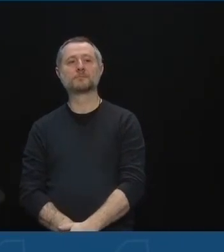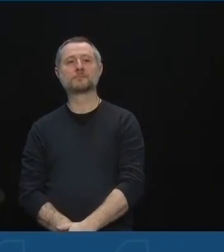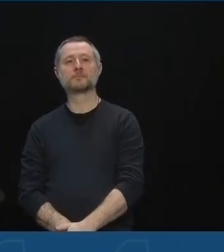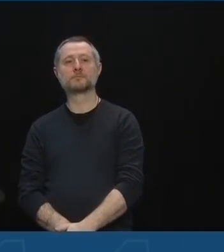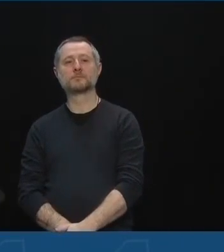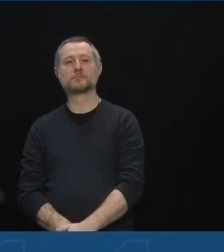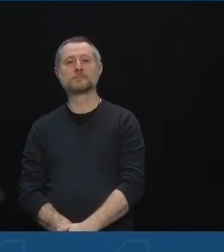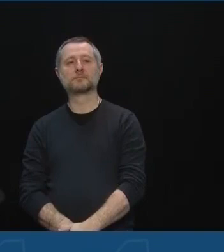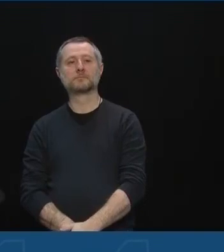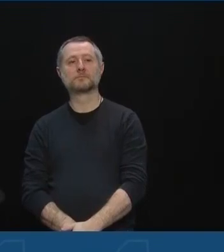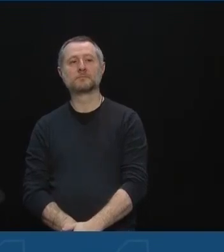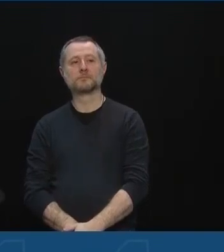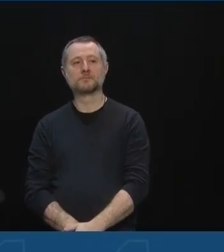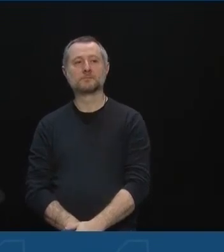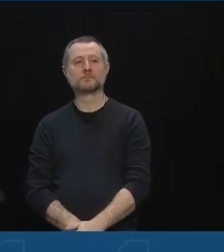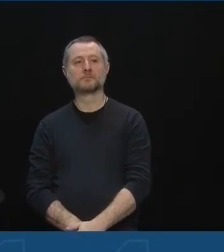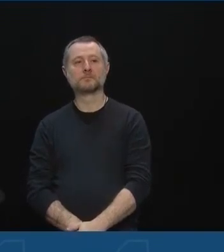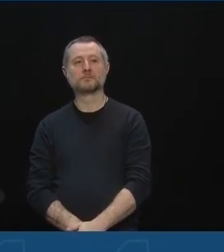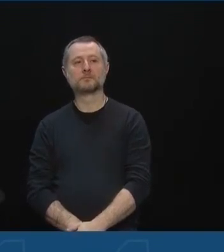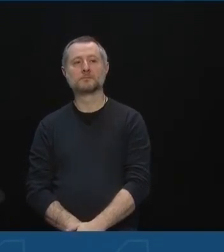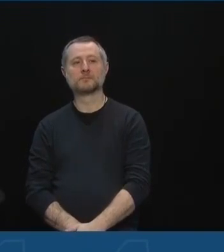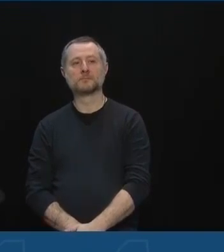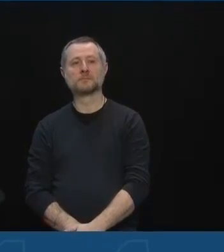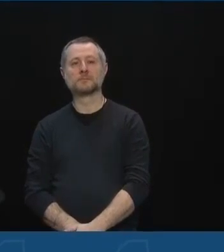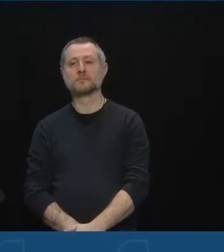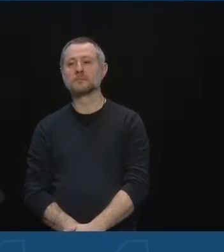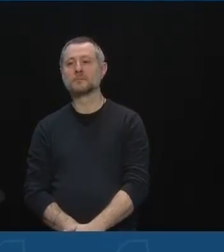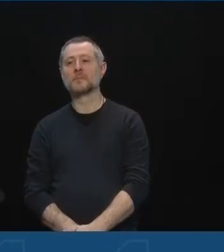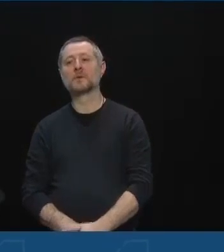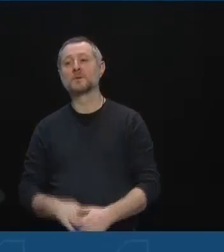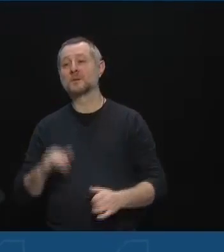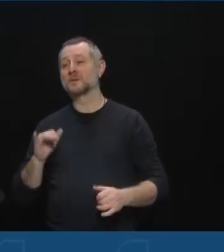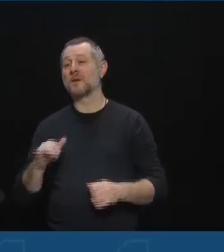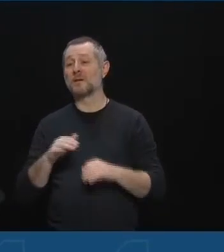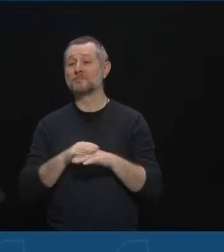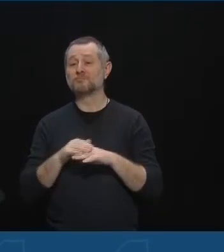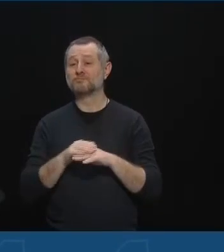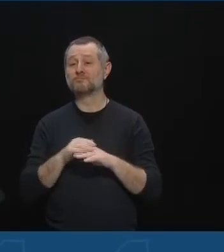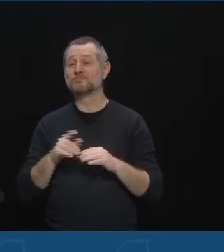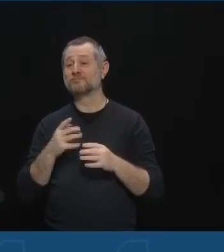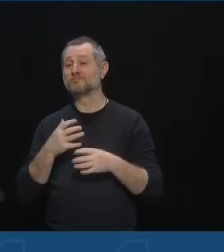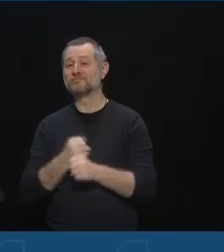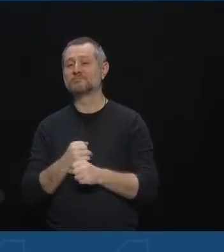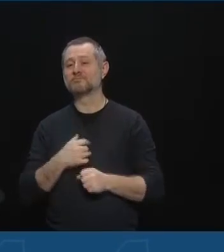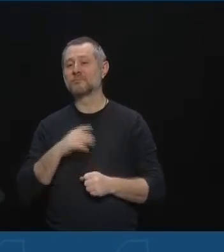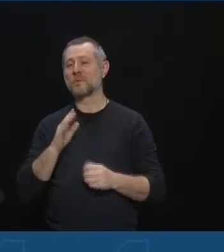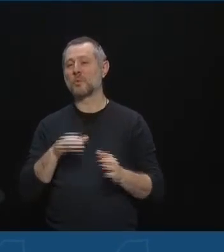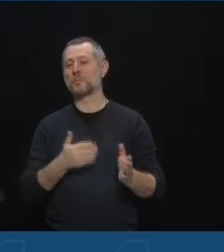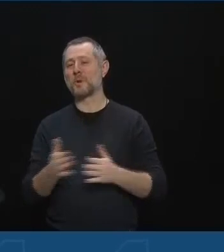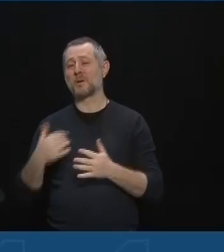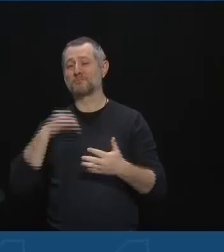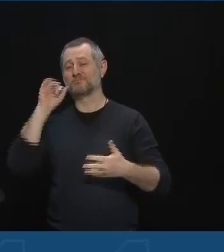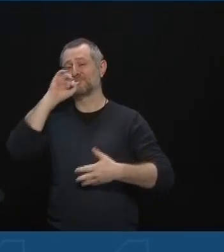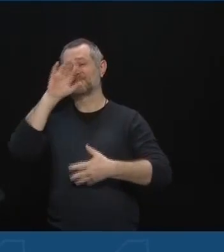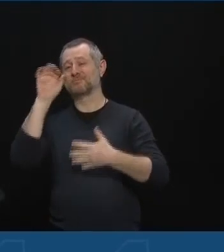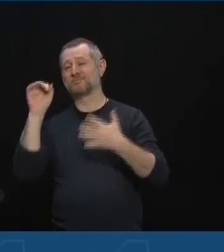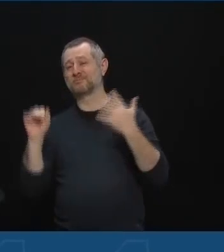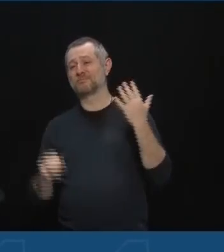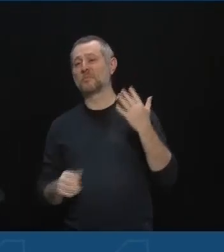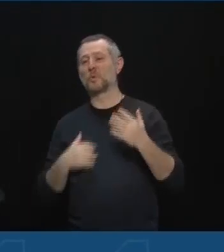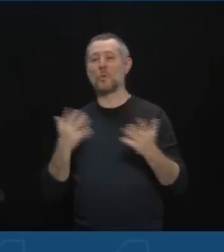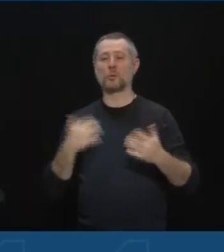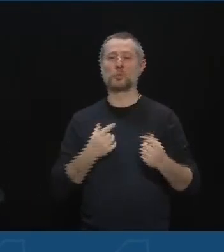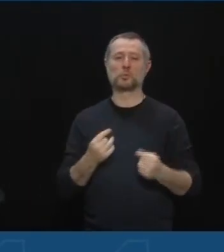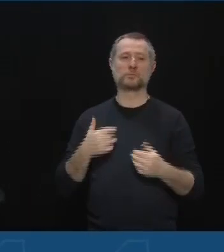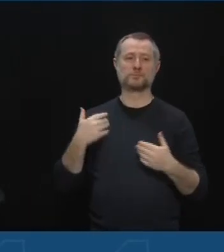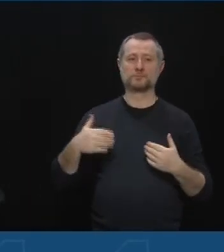So that's just sort of a top line snapshot of what we're going to do. We have a lot on our plate, but I want you to know